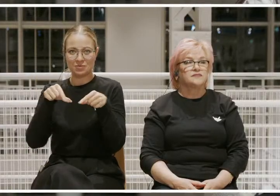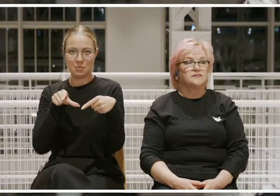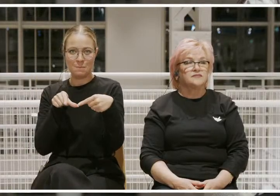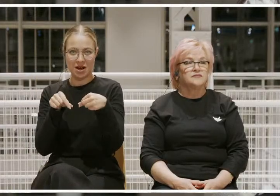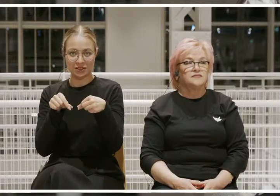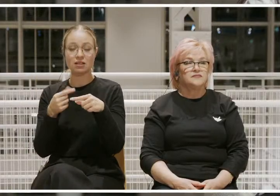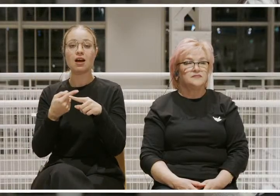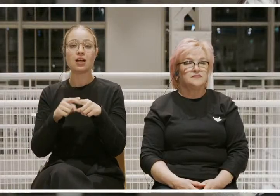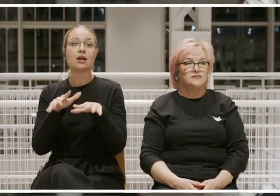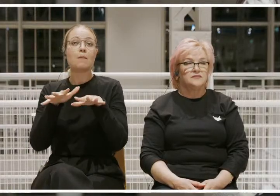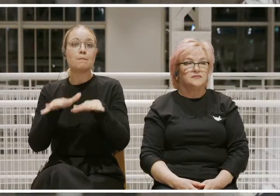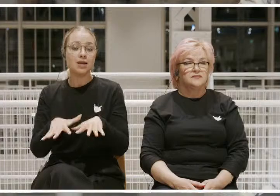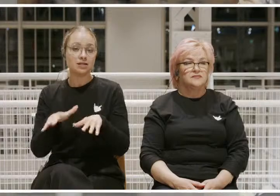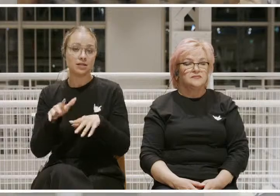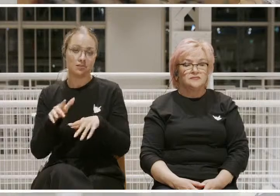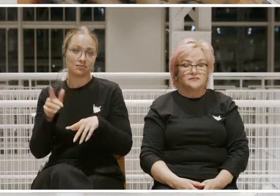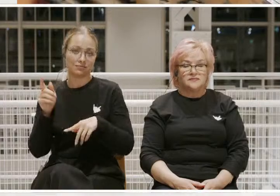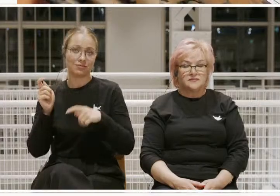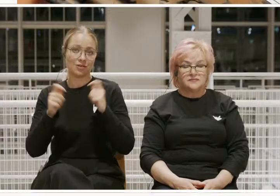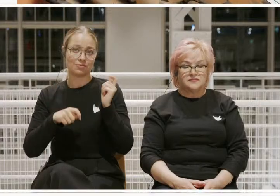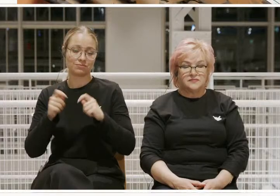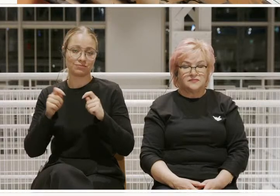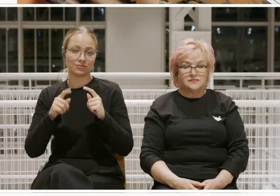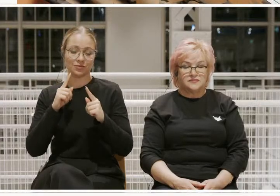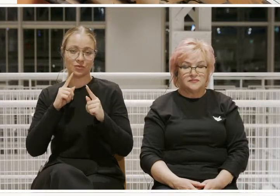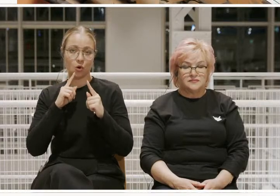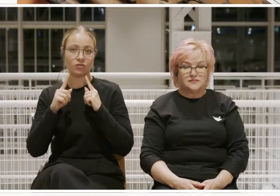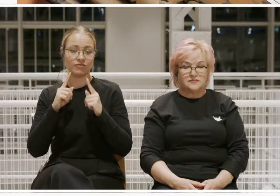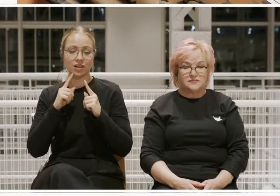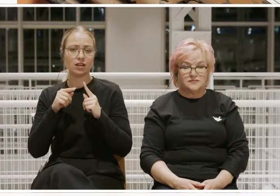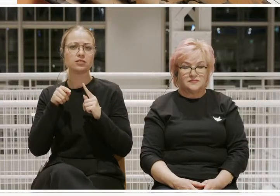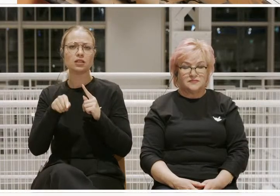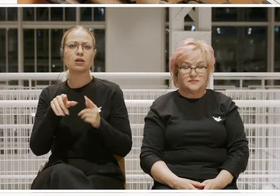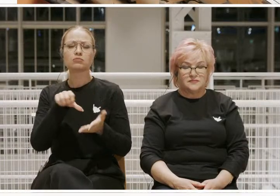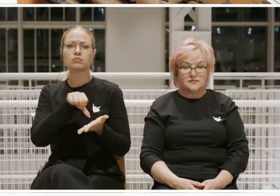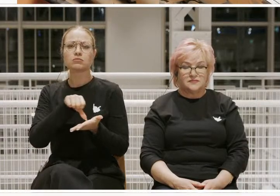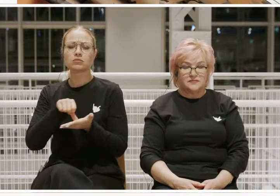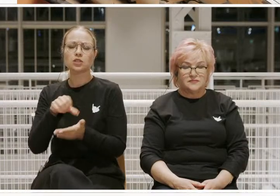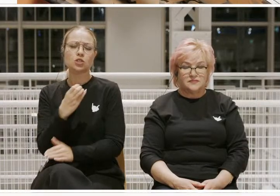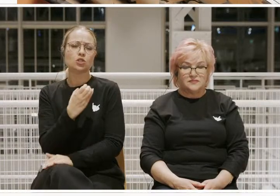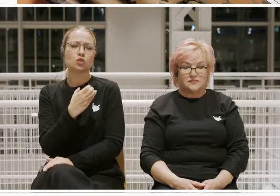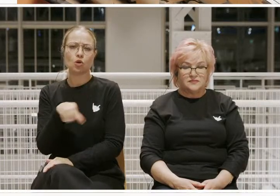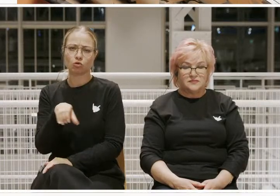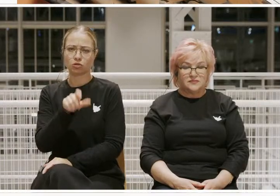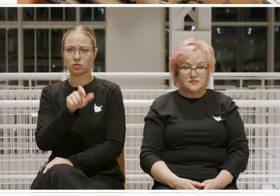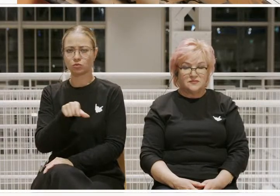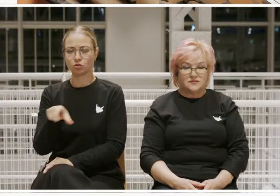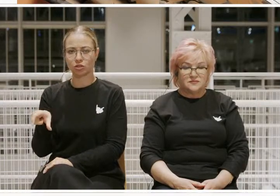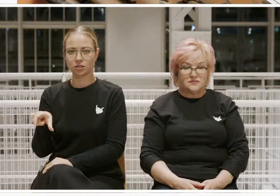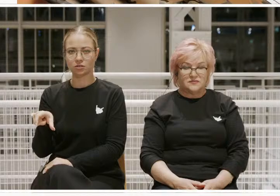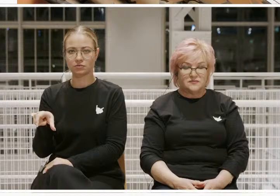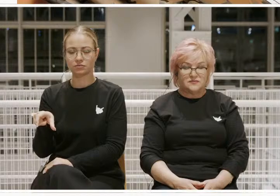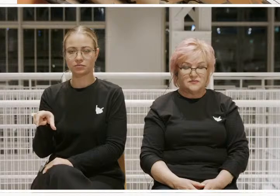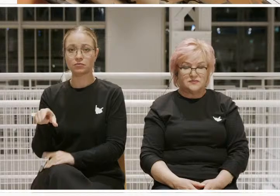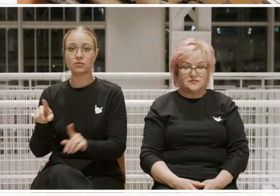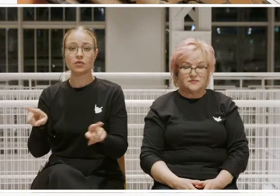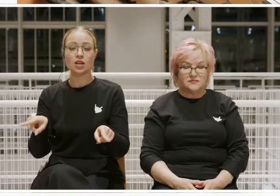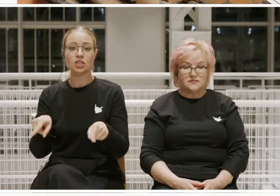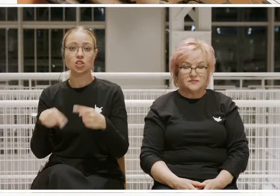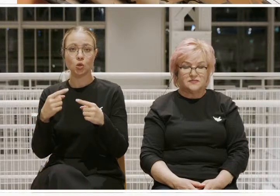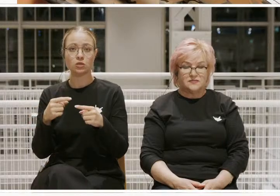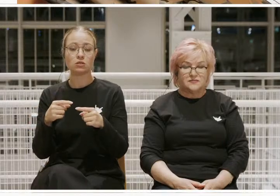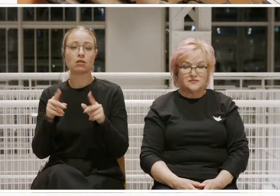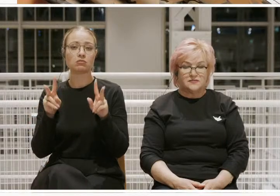So with the hundreds of participants, the festival became an alternative forum to celebrate pluralism